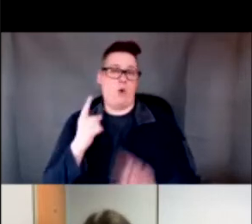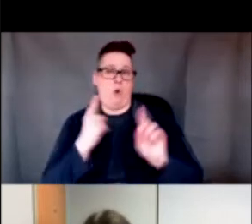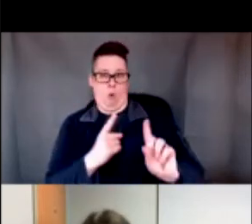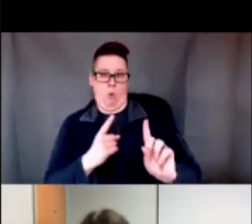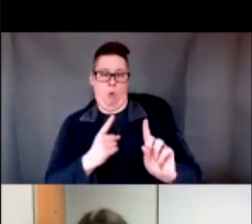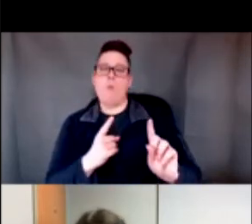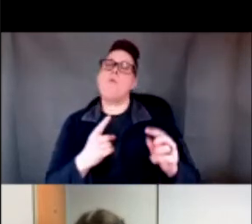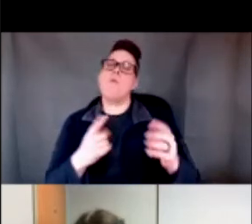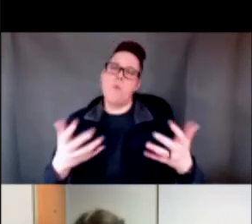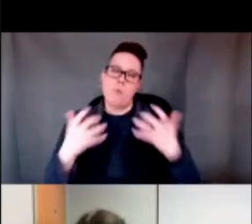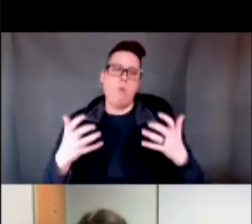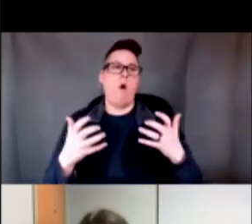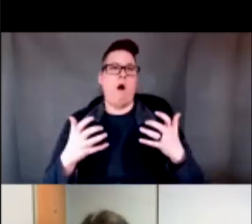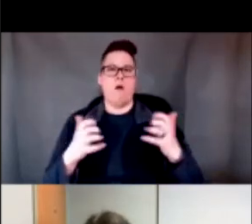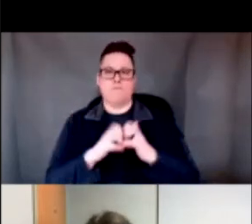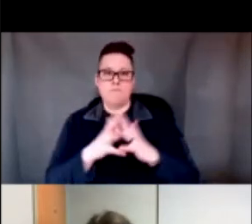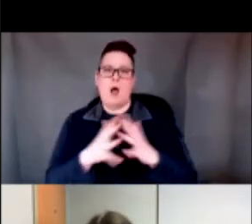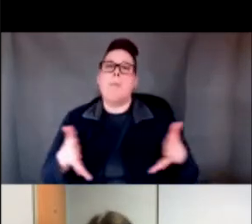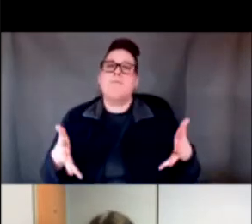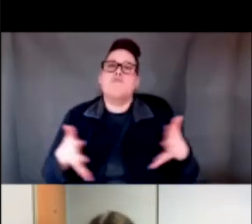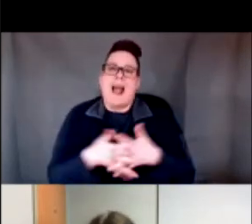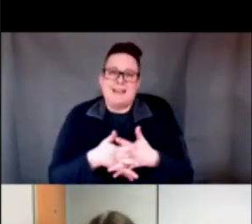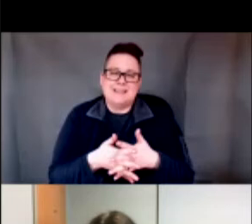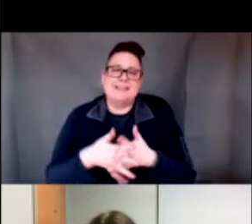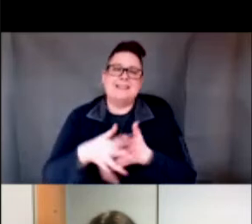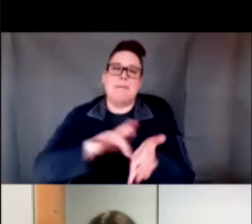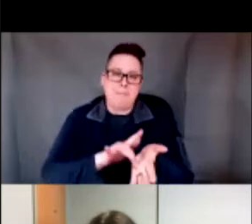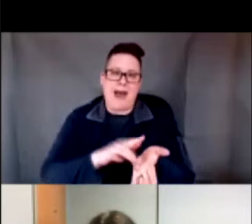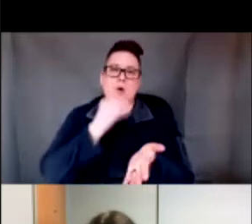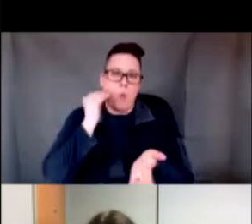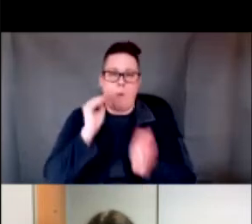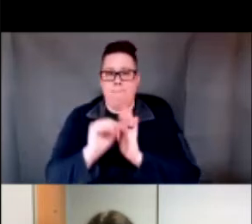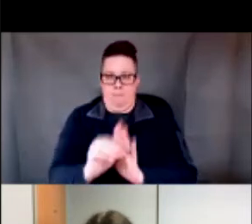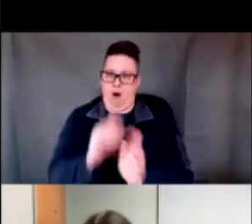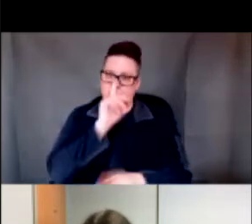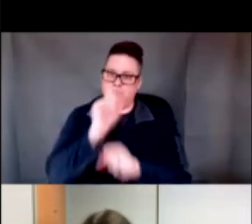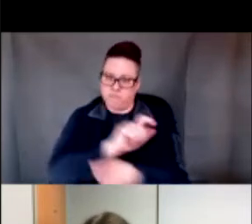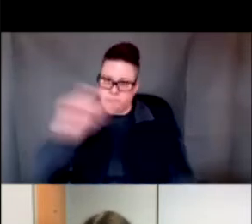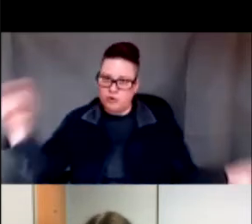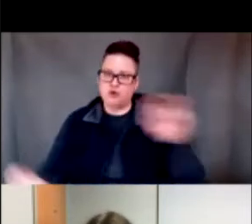really create a pregnancy medical home model and to have a practice transformation.